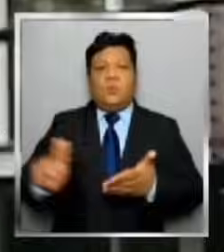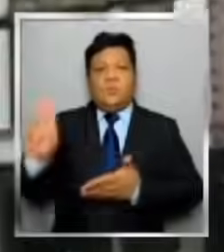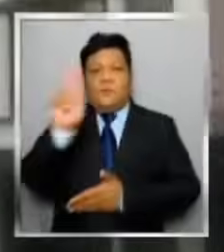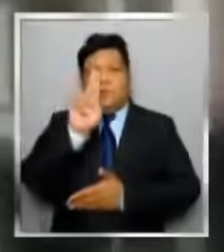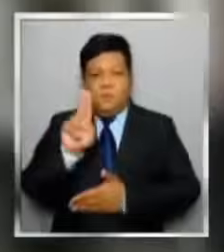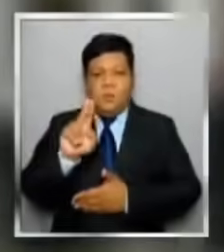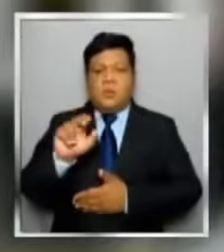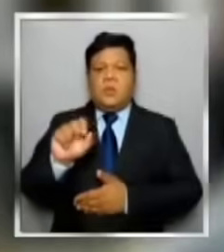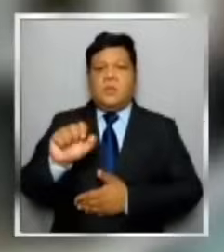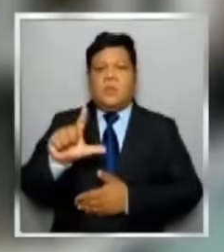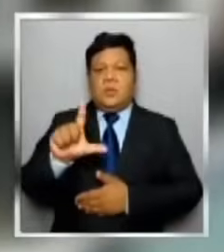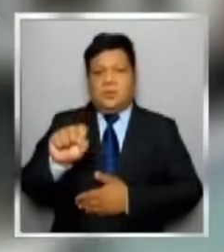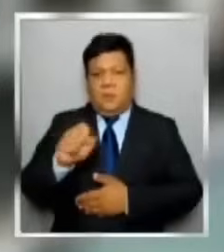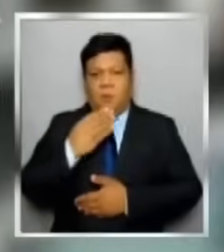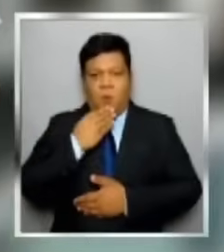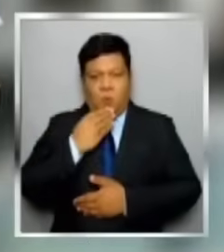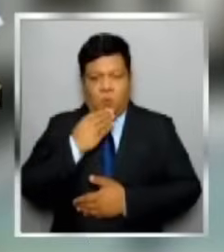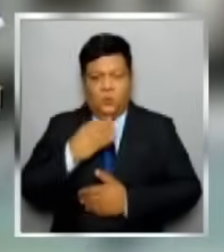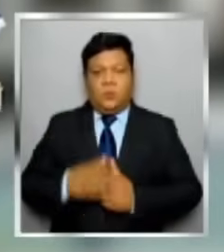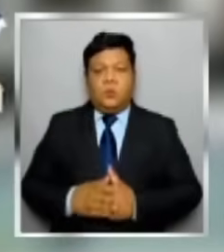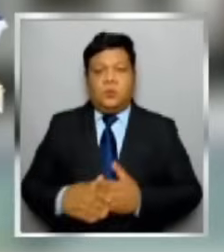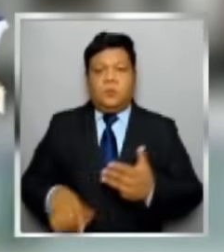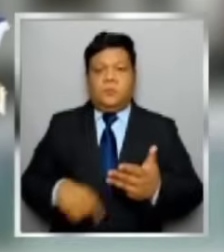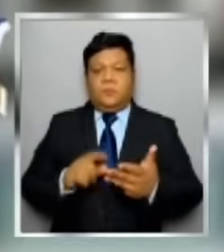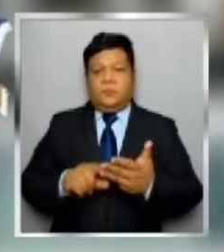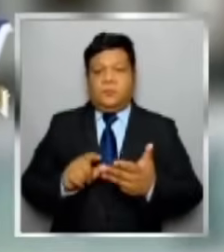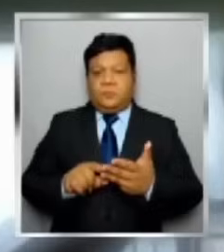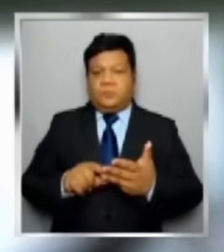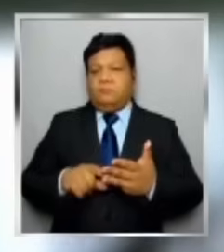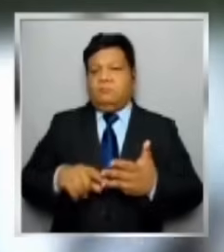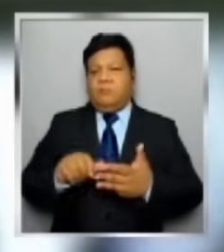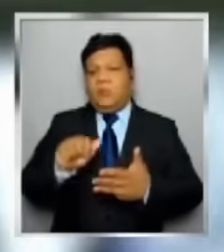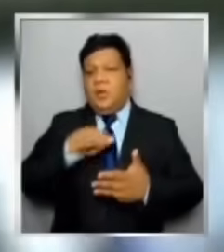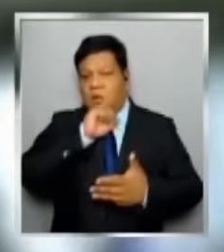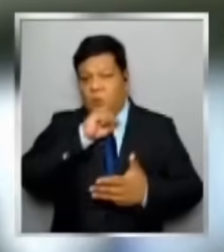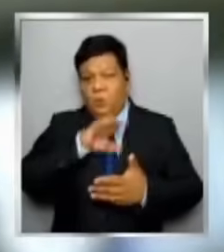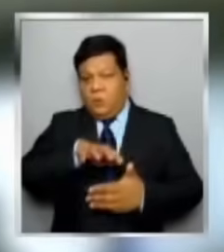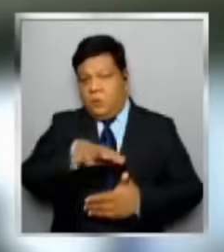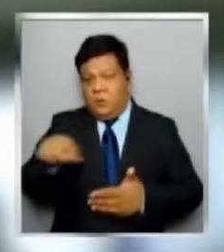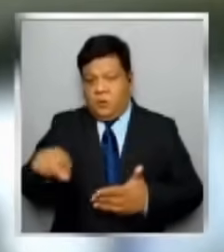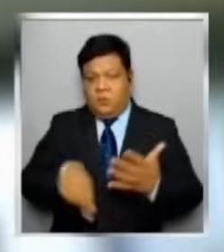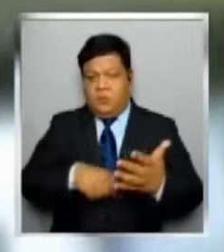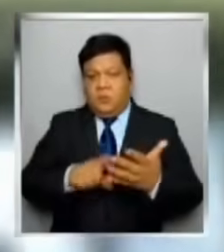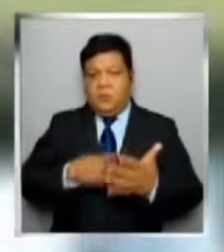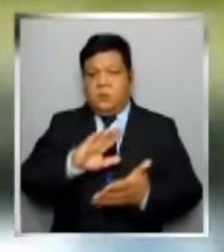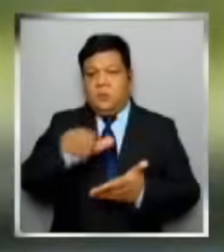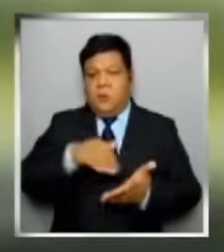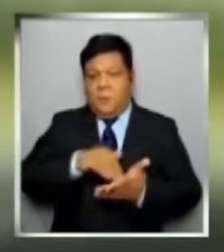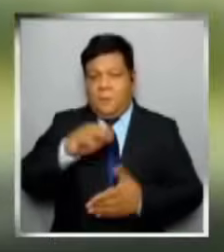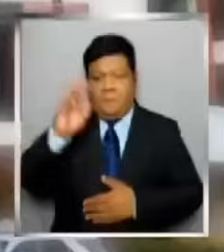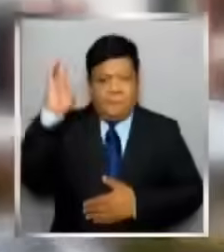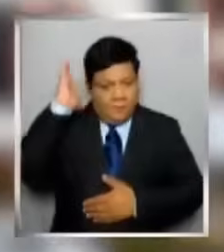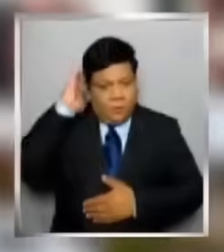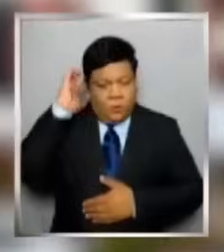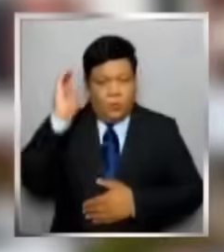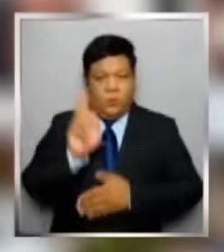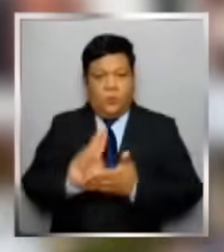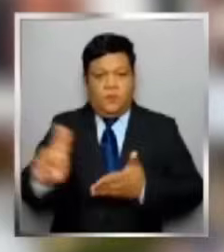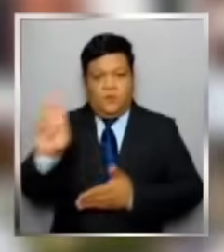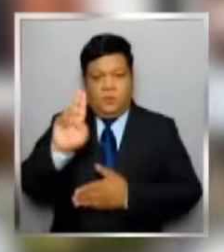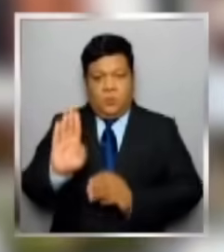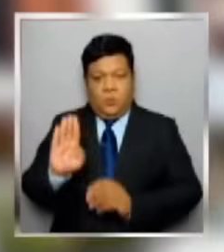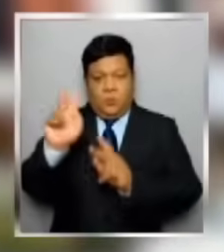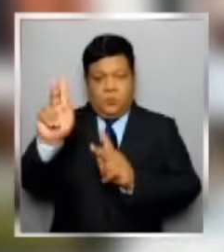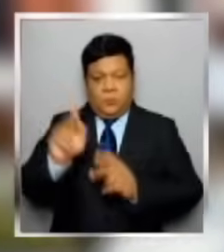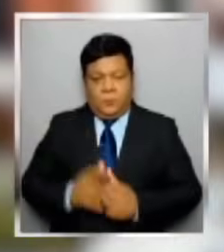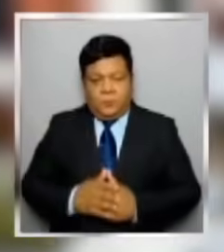Bacolod, Xavier University, Ateneo de Cagayan, Central Mindanao University Bukidnon, Holy Cross